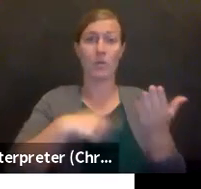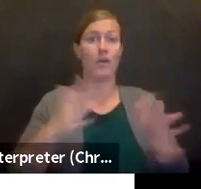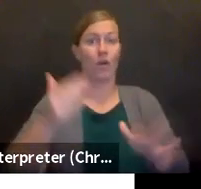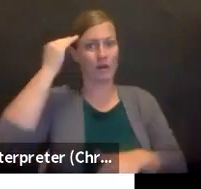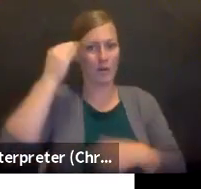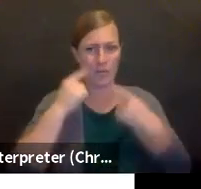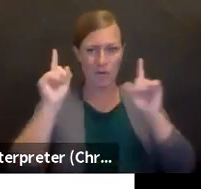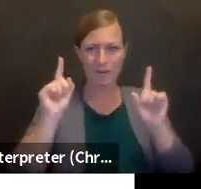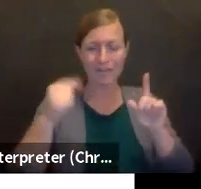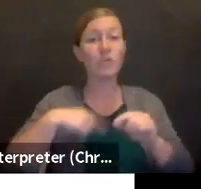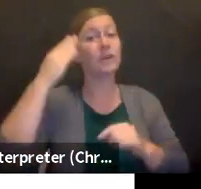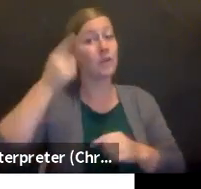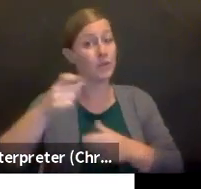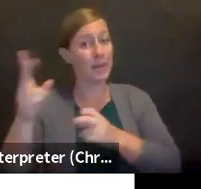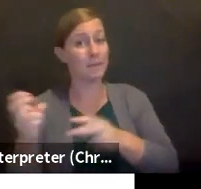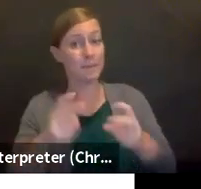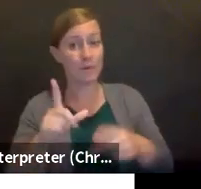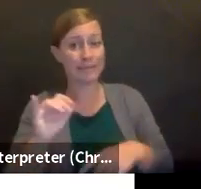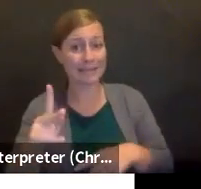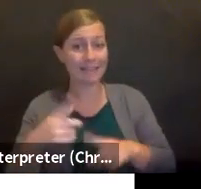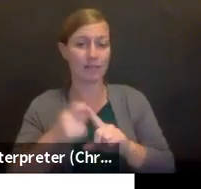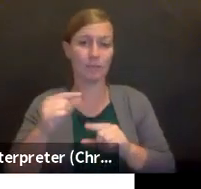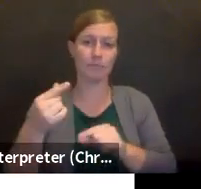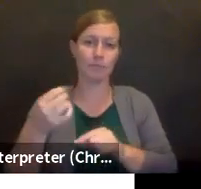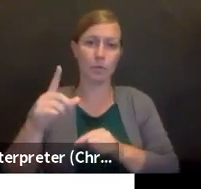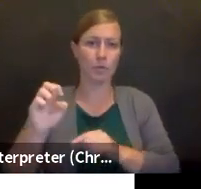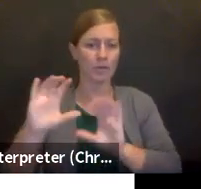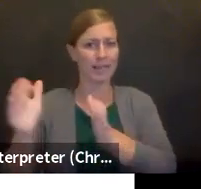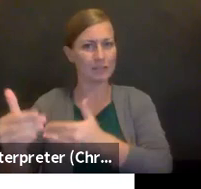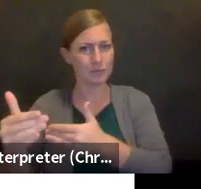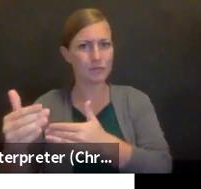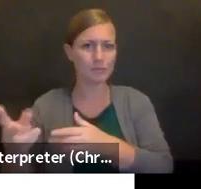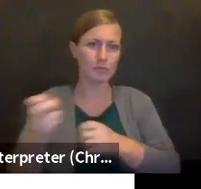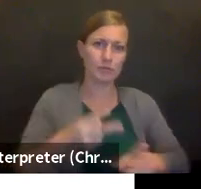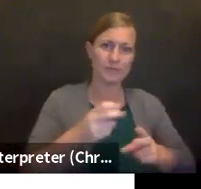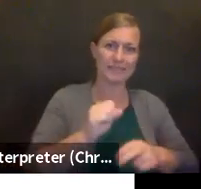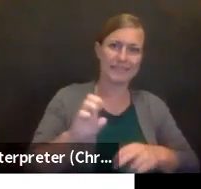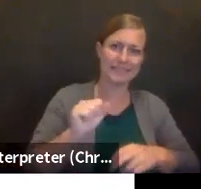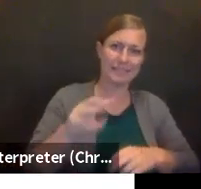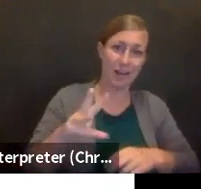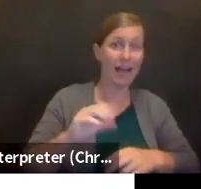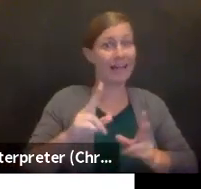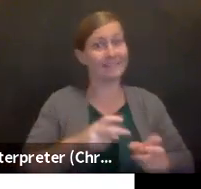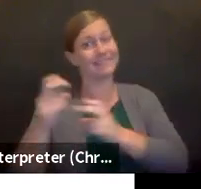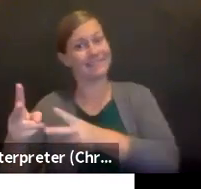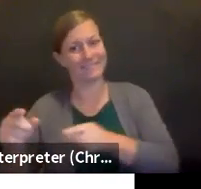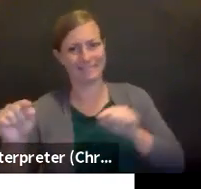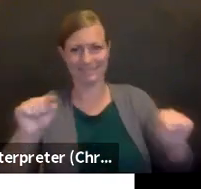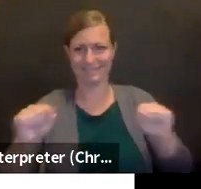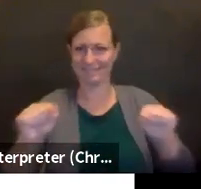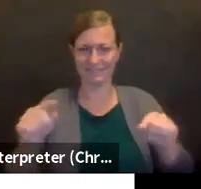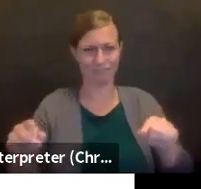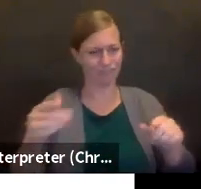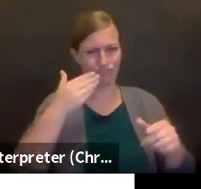know you can post links from Google Classroom into Seesaw. We know you can paste links from Seesaw into Google Classroom. It works. It goes